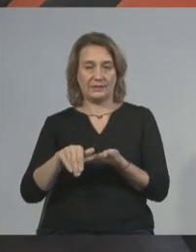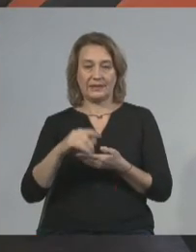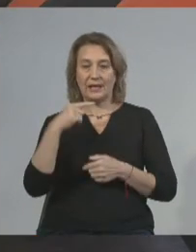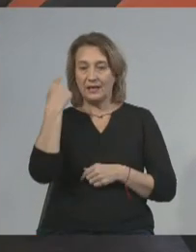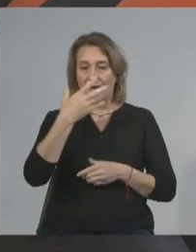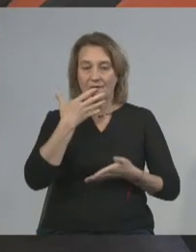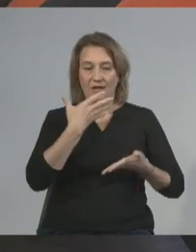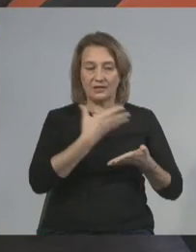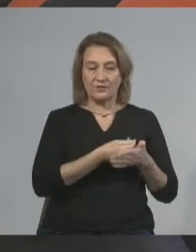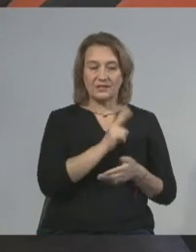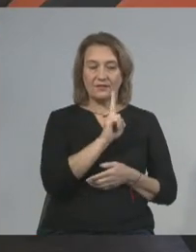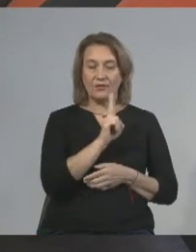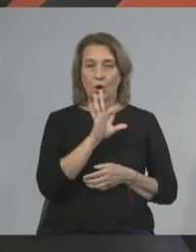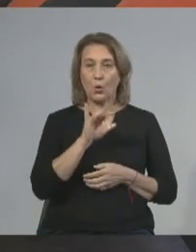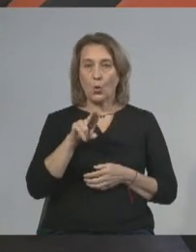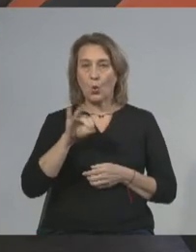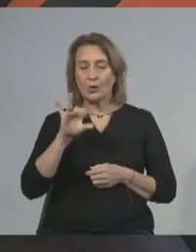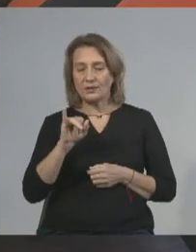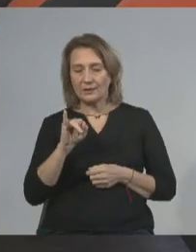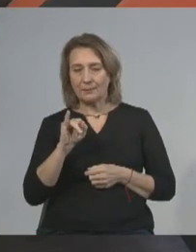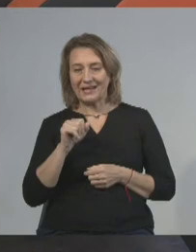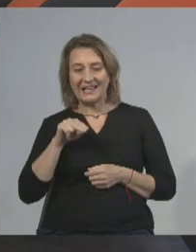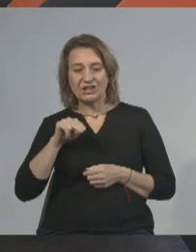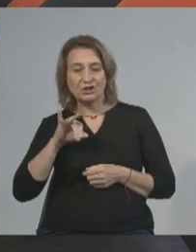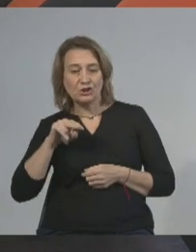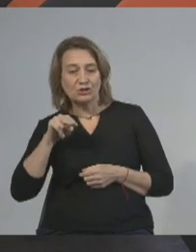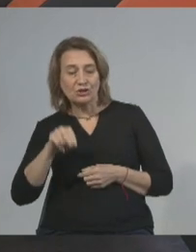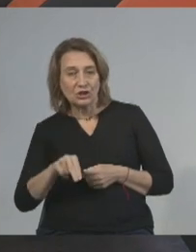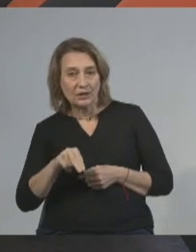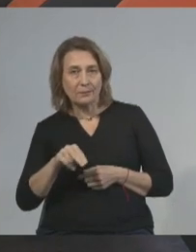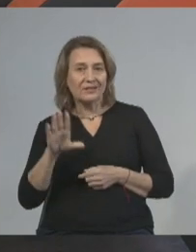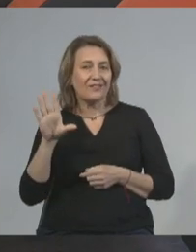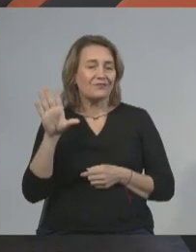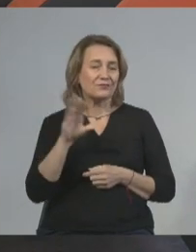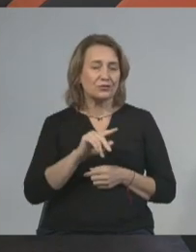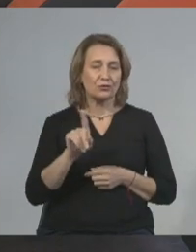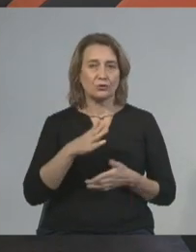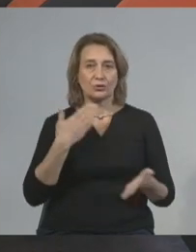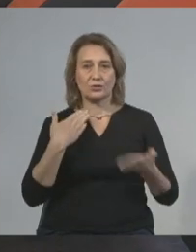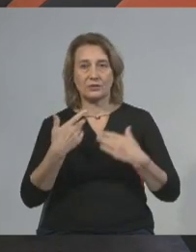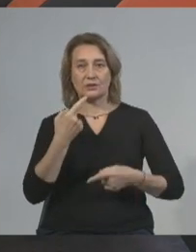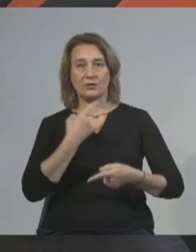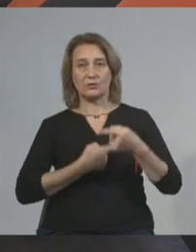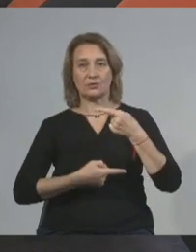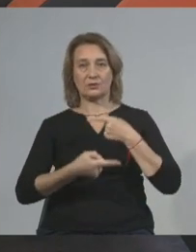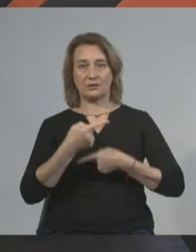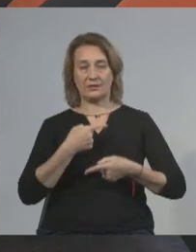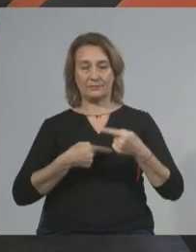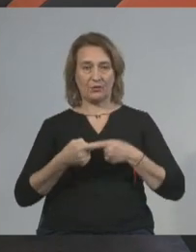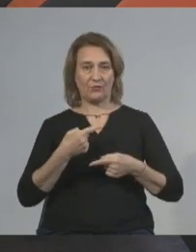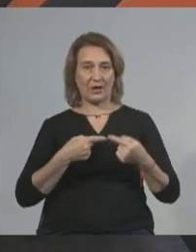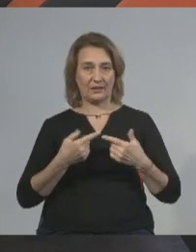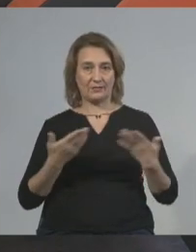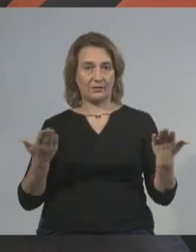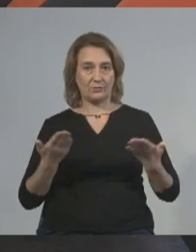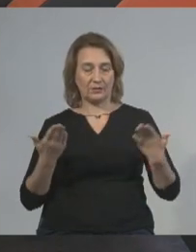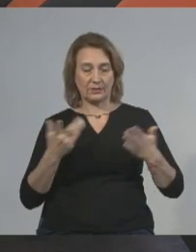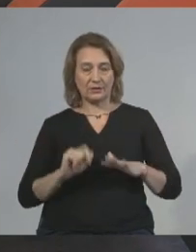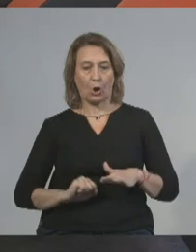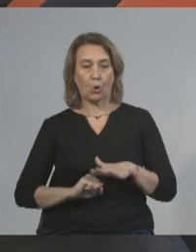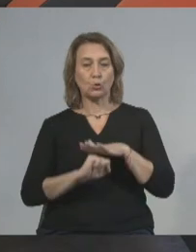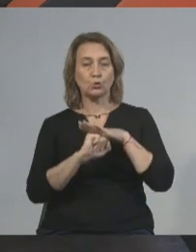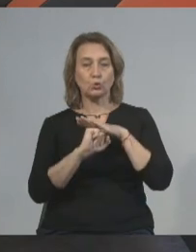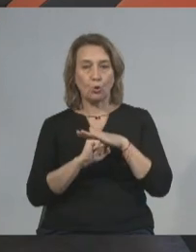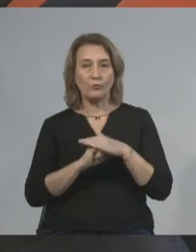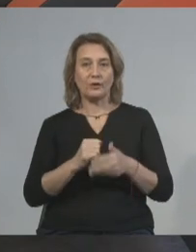about refusal to uh vaccinate children or to about those chips so